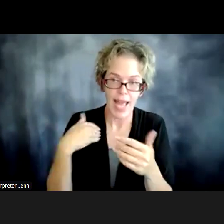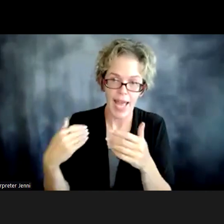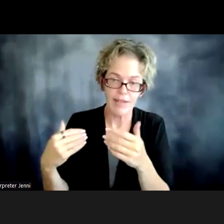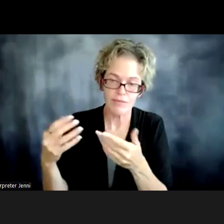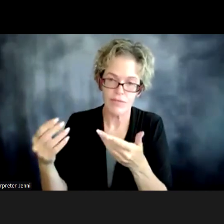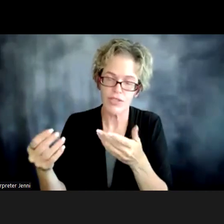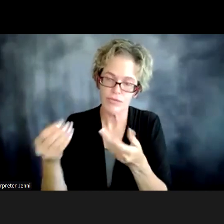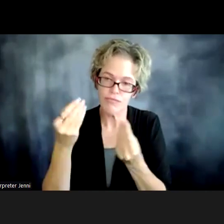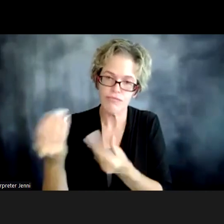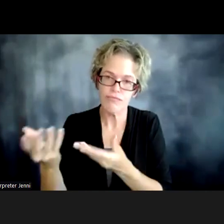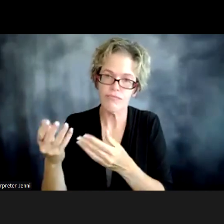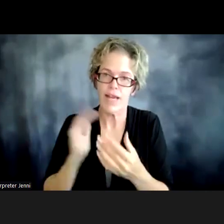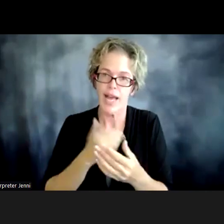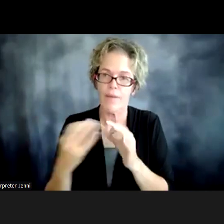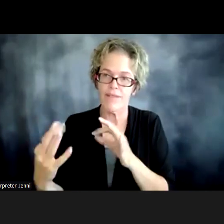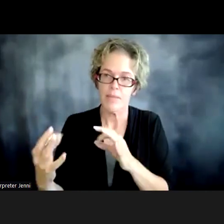this?